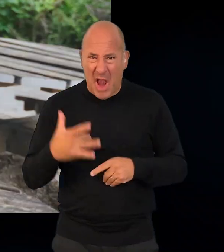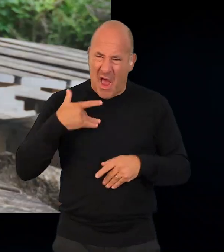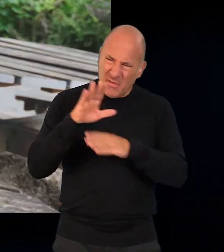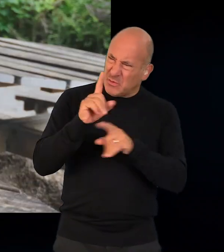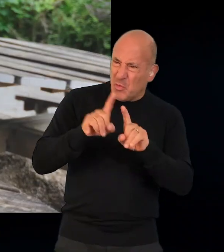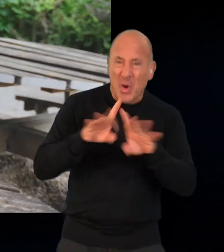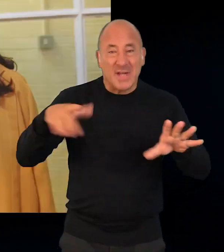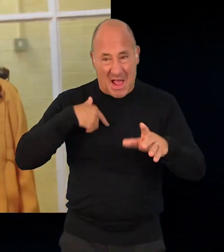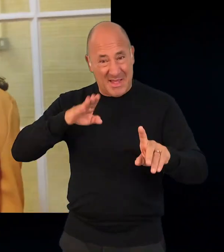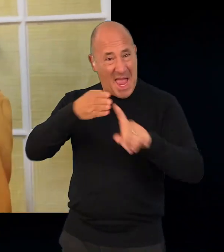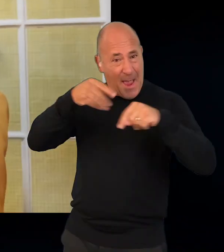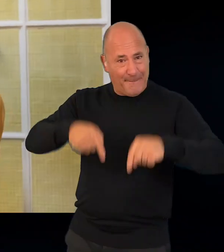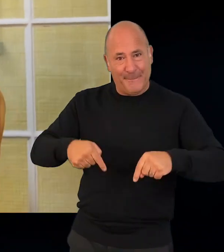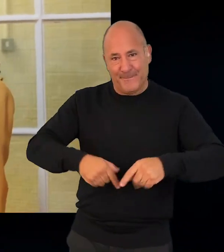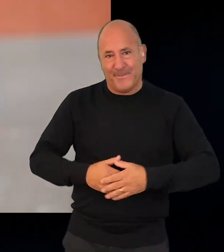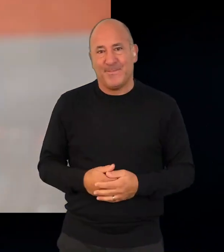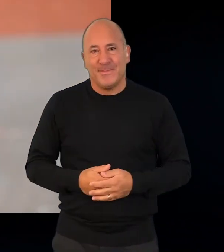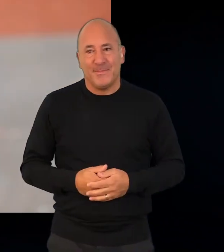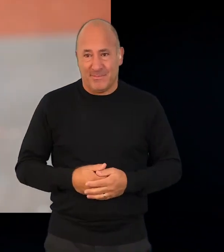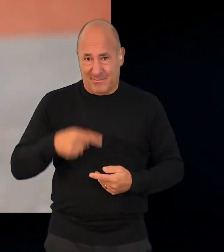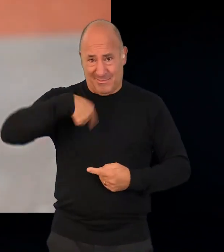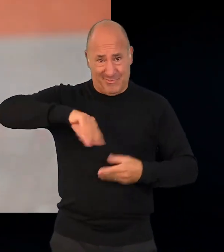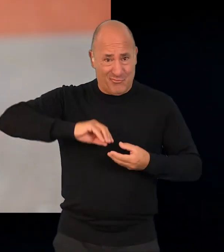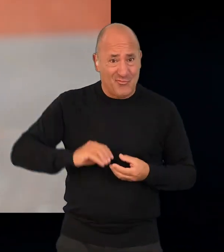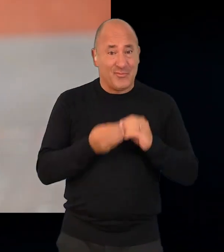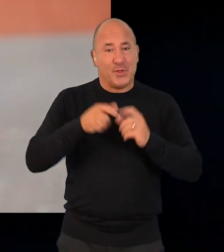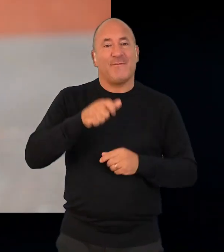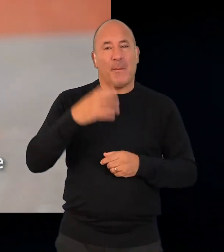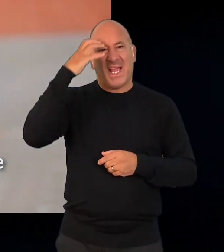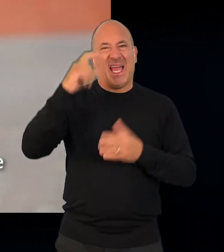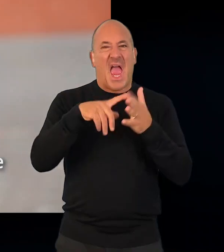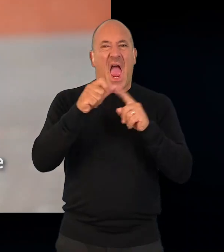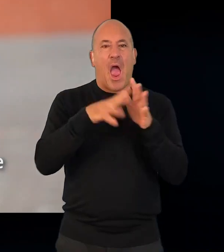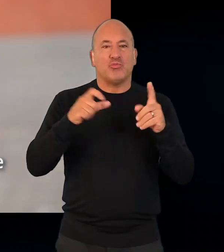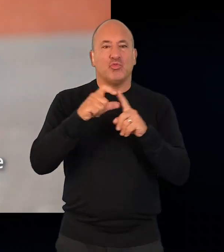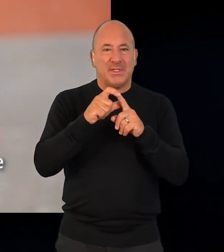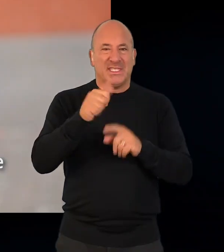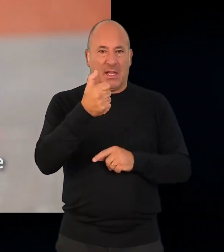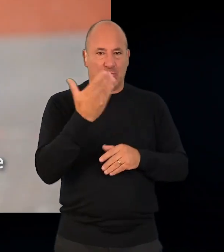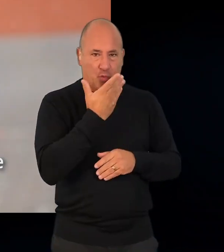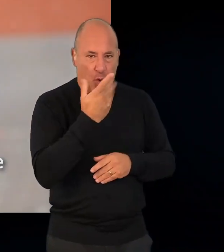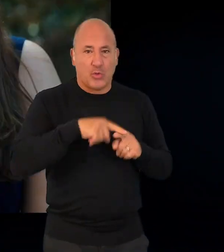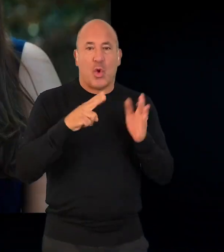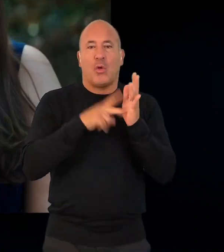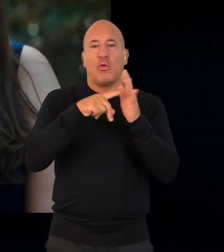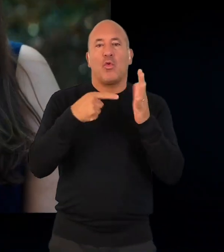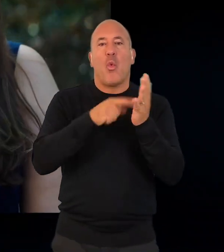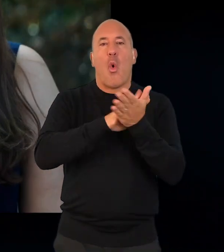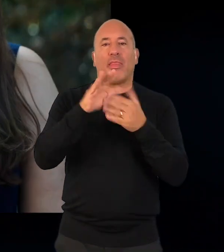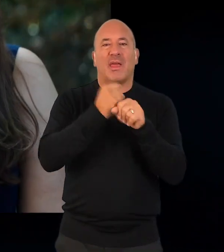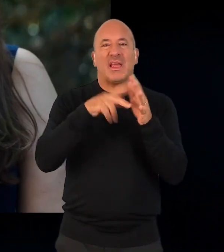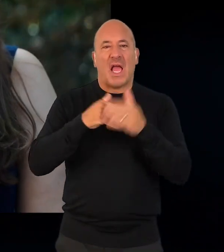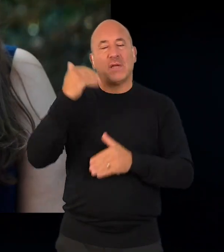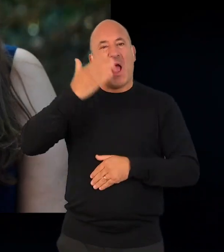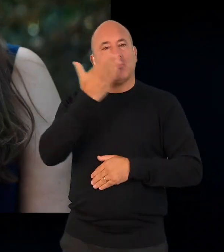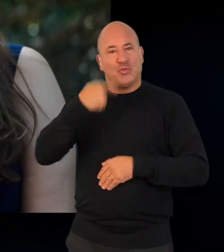today, and what life might look like in the future. They've been created by us students from King Over the Sixth School and Northgate High School. The idea for this